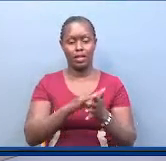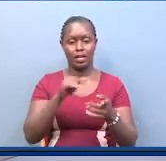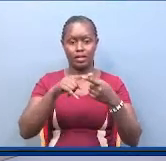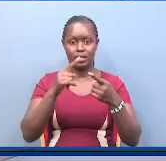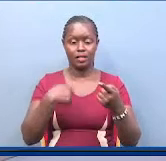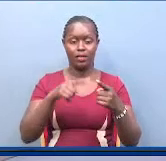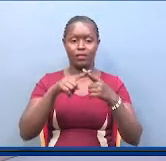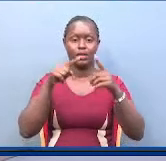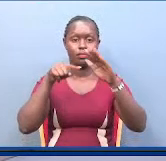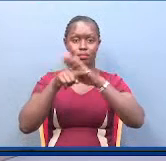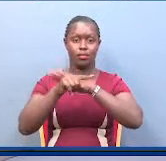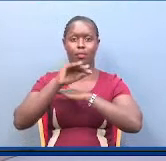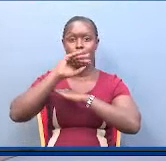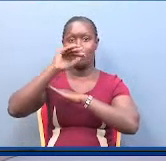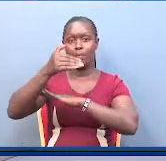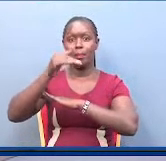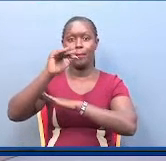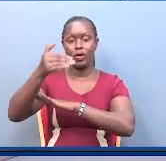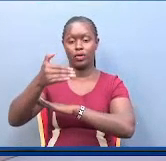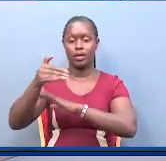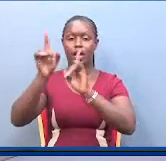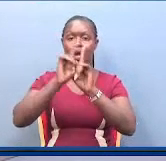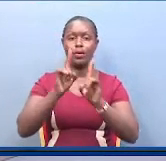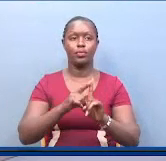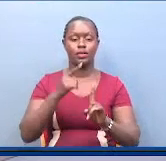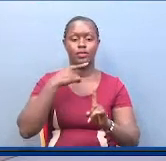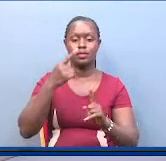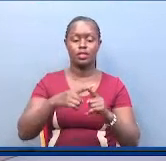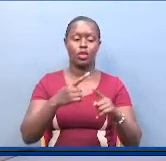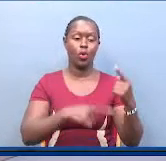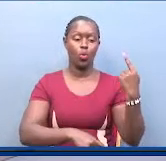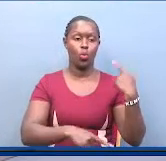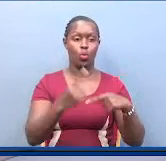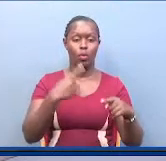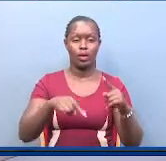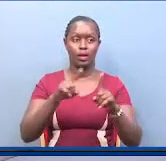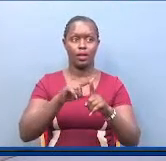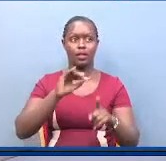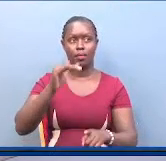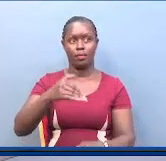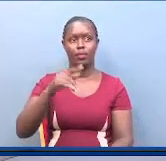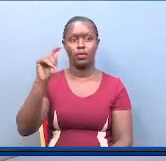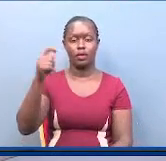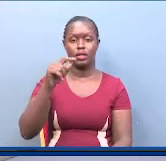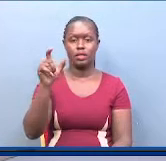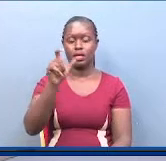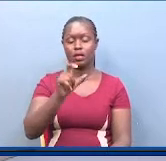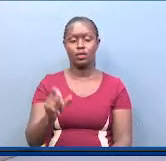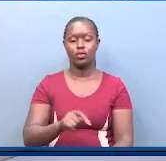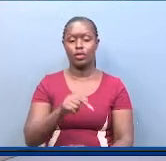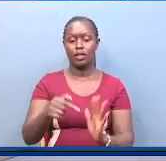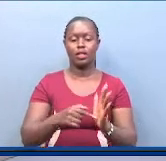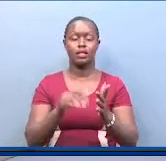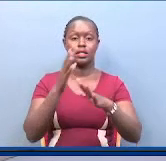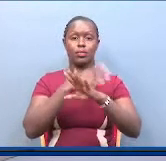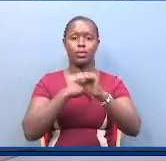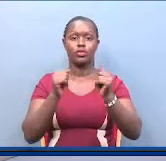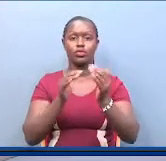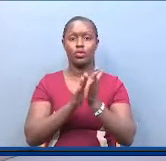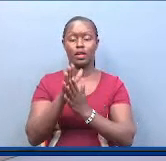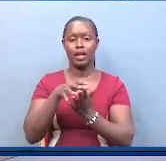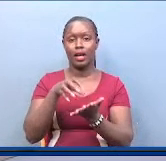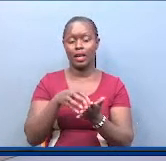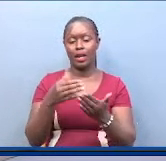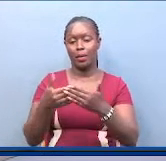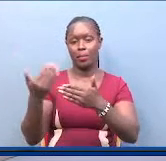mountain. Yes. Analysts often point to him winning grounds in the Mount Kenya region. This is a presidential candidate who in